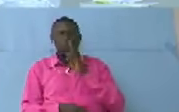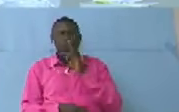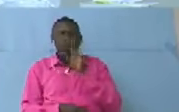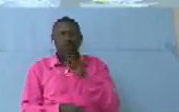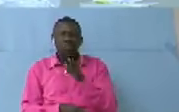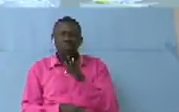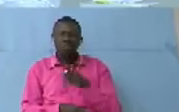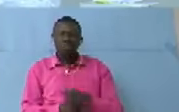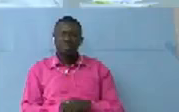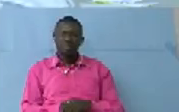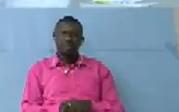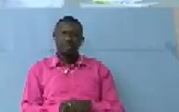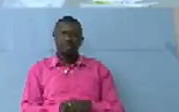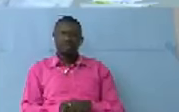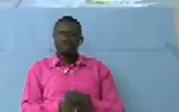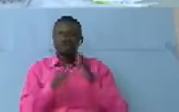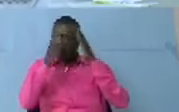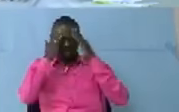that?